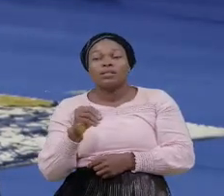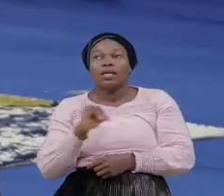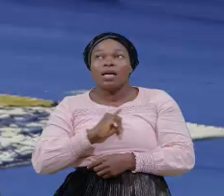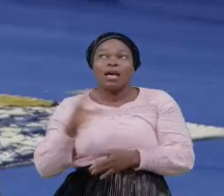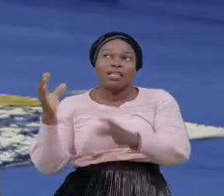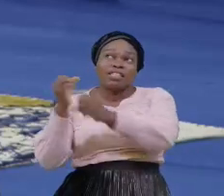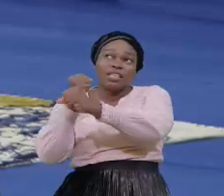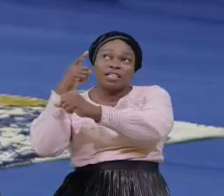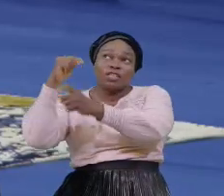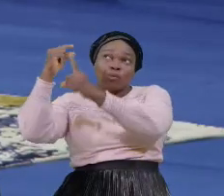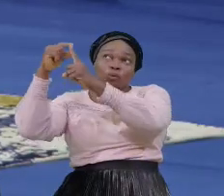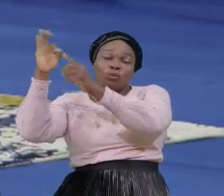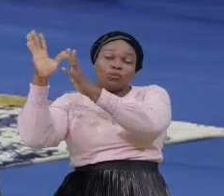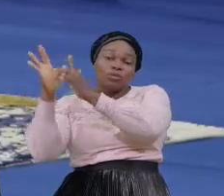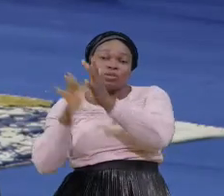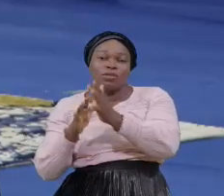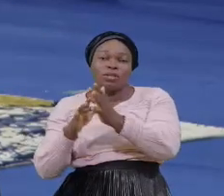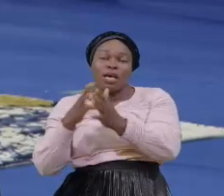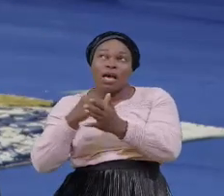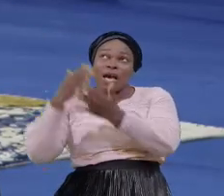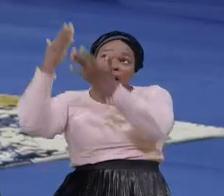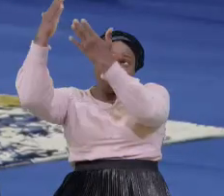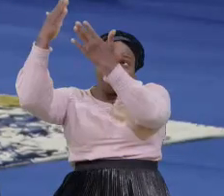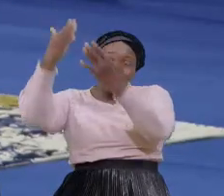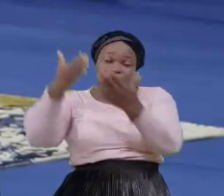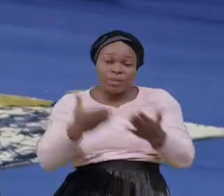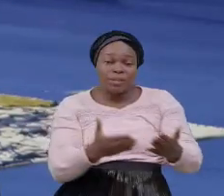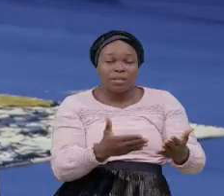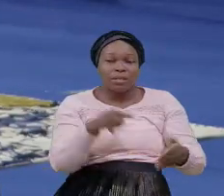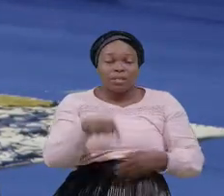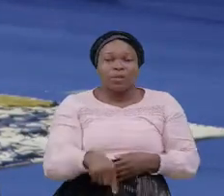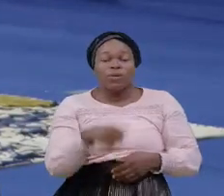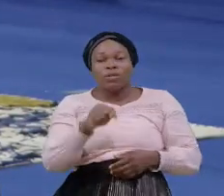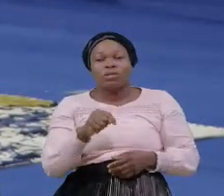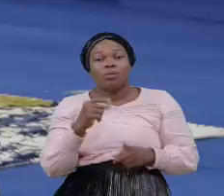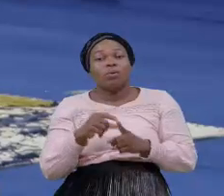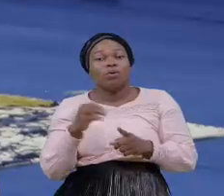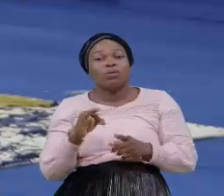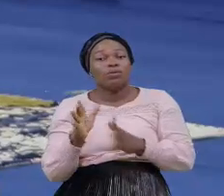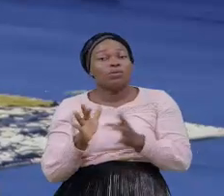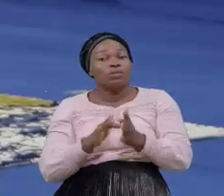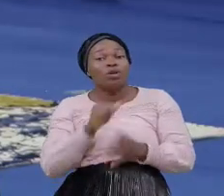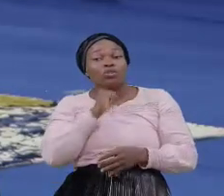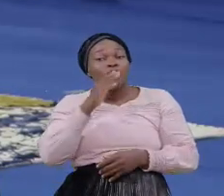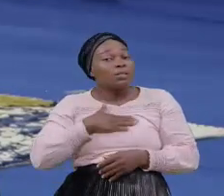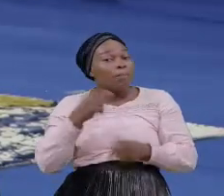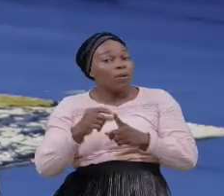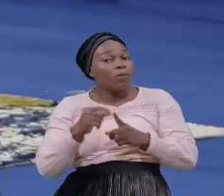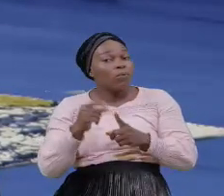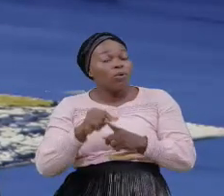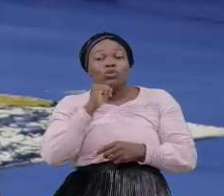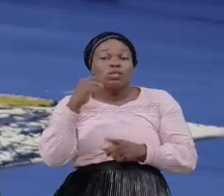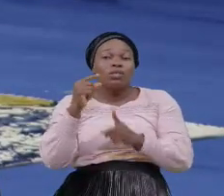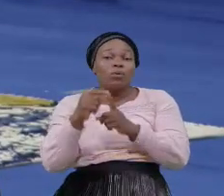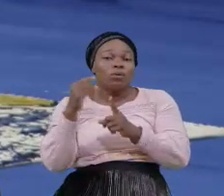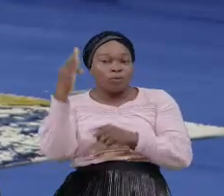Jesus, and I bring down the word of Jesus. This is not my word. This is word for you,